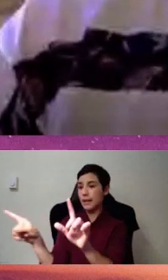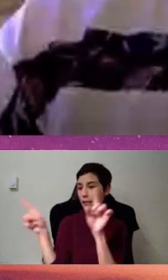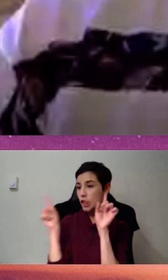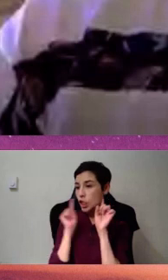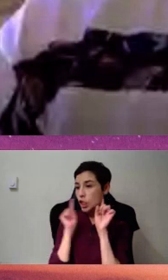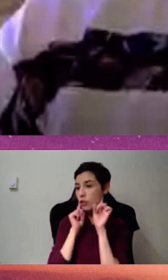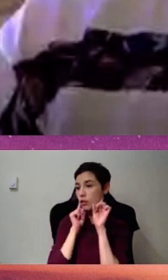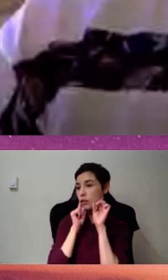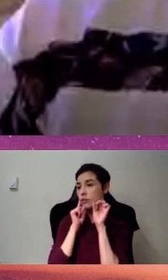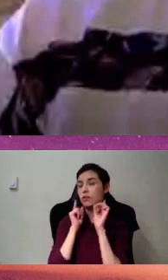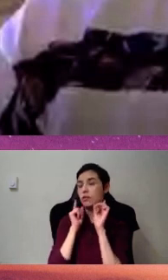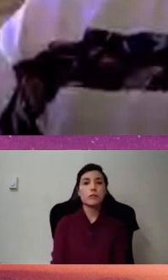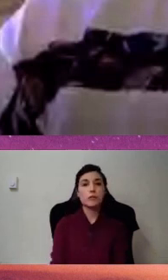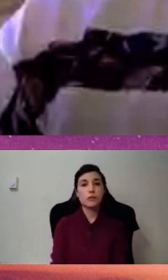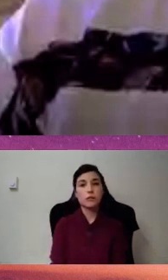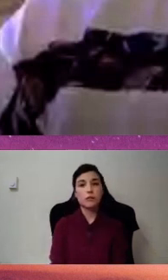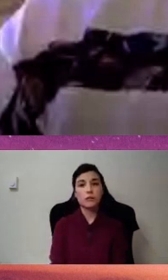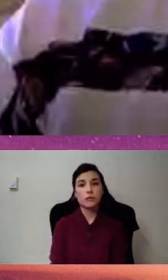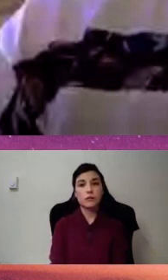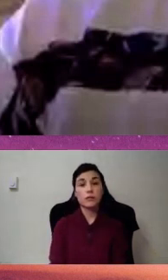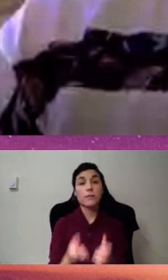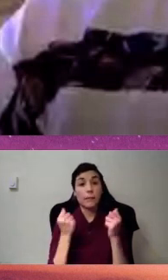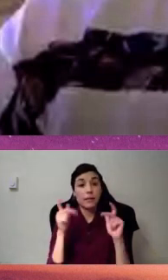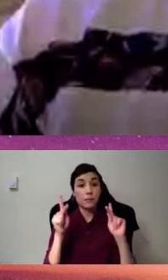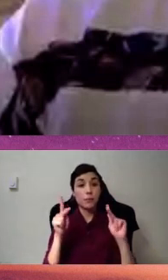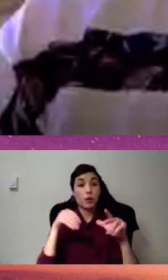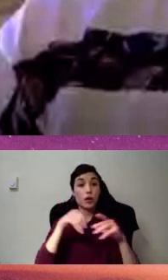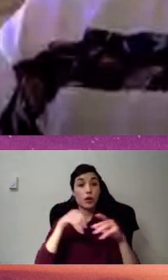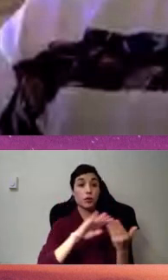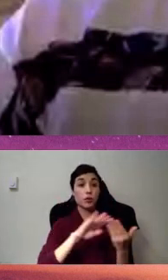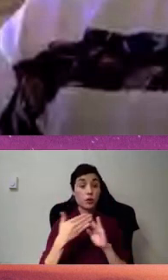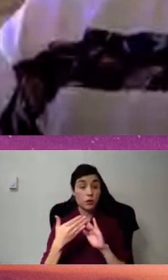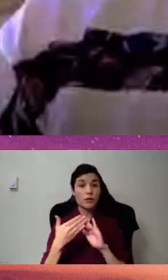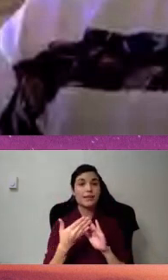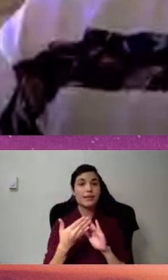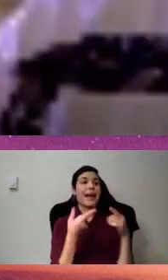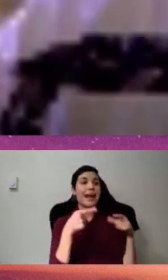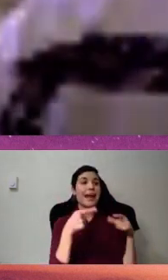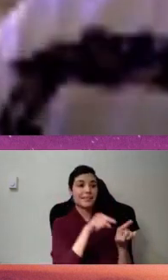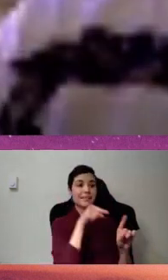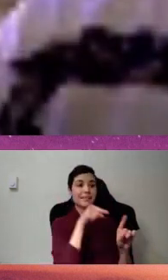a lot of folks in the community, as this news was coming around, were talking about how,